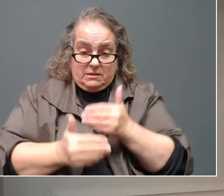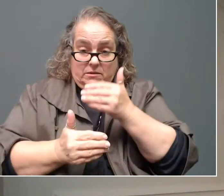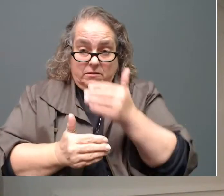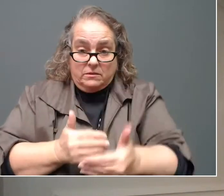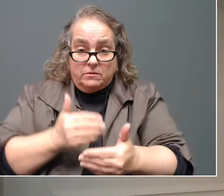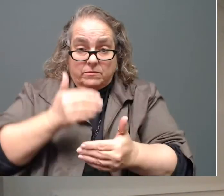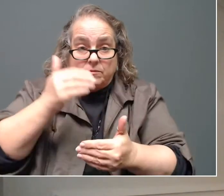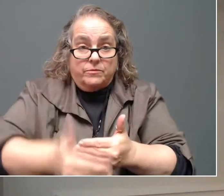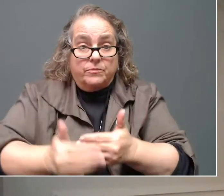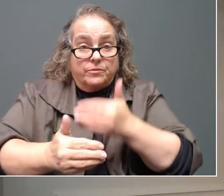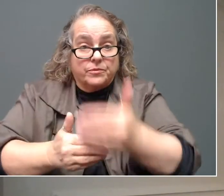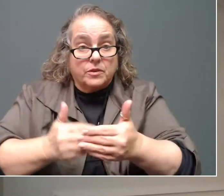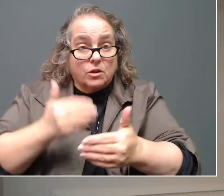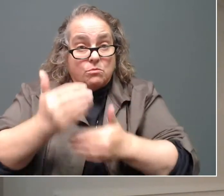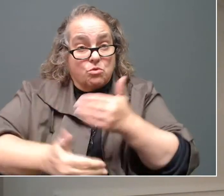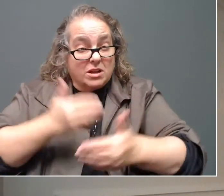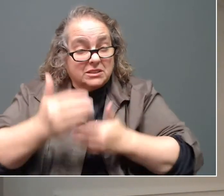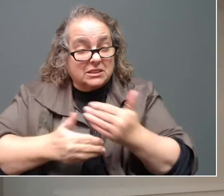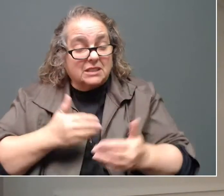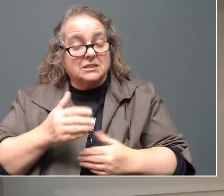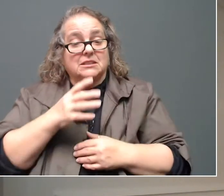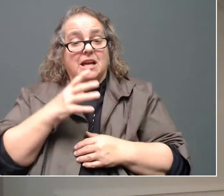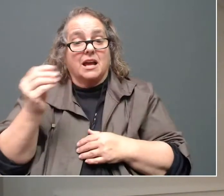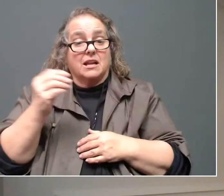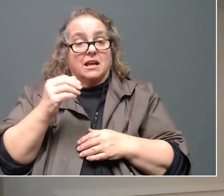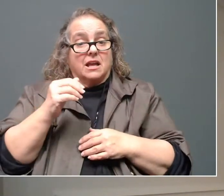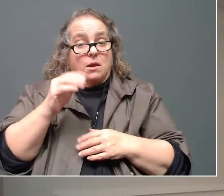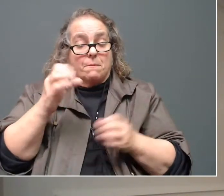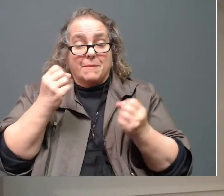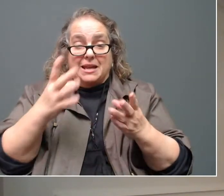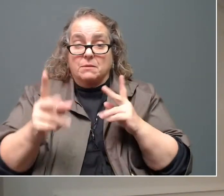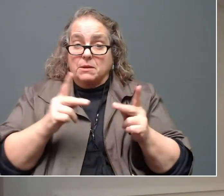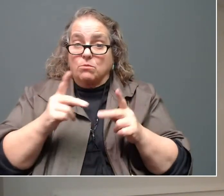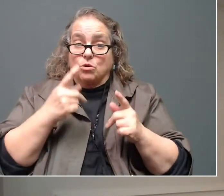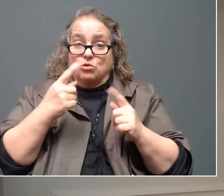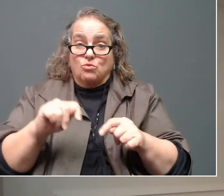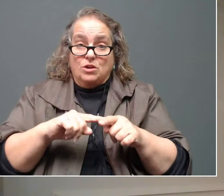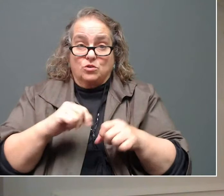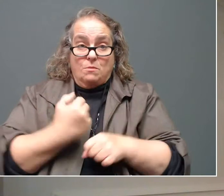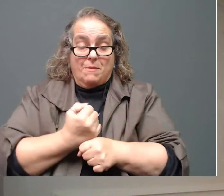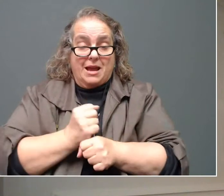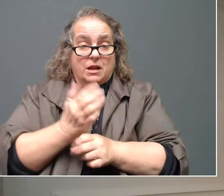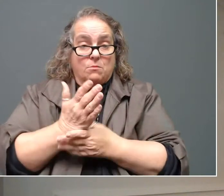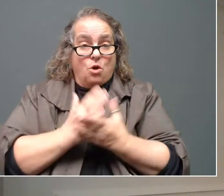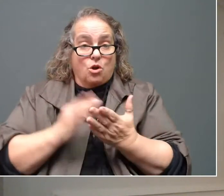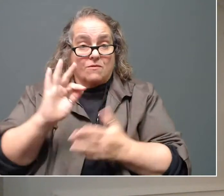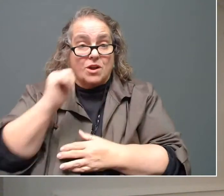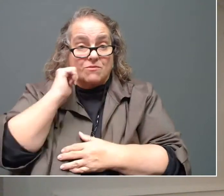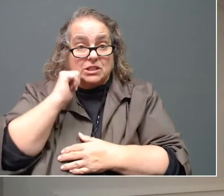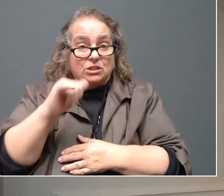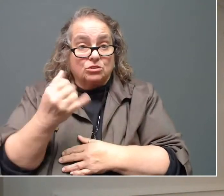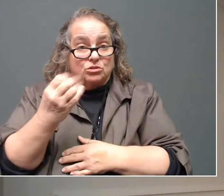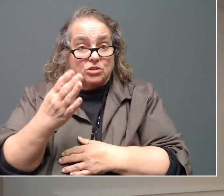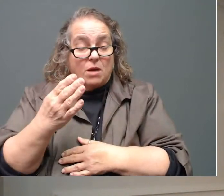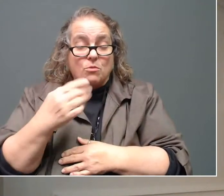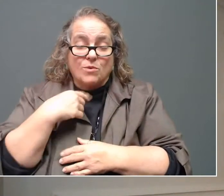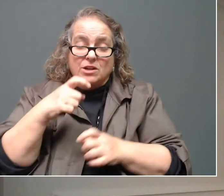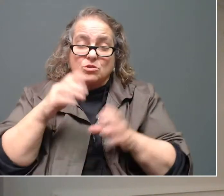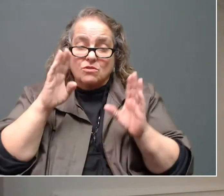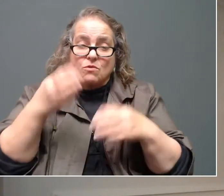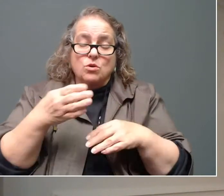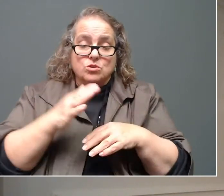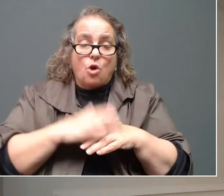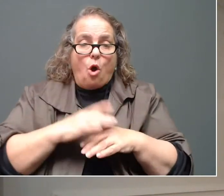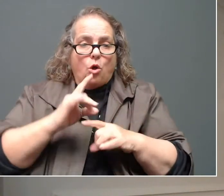daily jobs to operationalize this. And I think we should really focus most on the tragedy this represents, that we've already lost